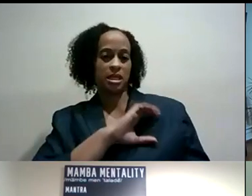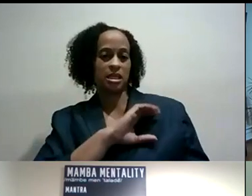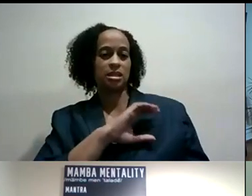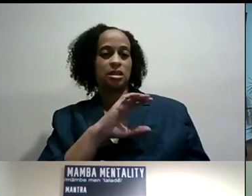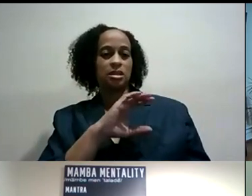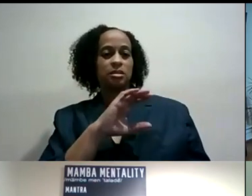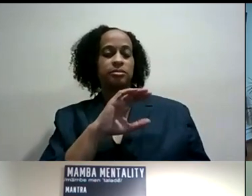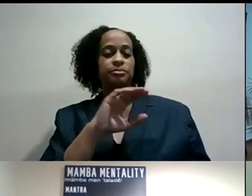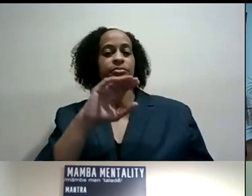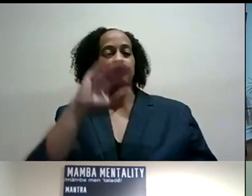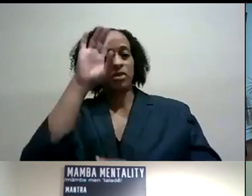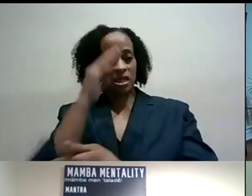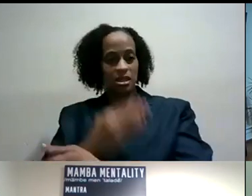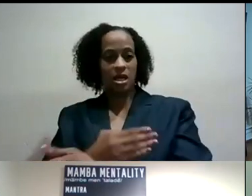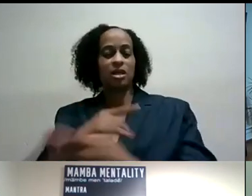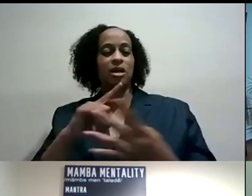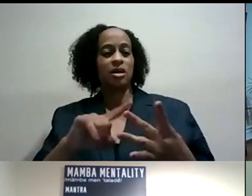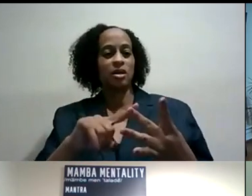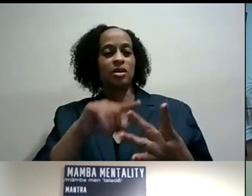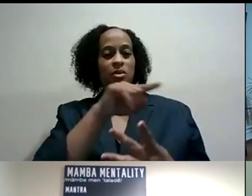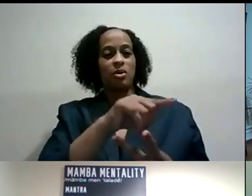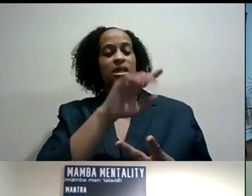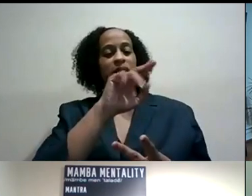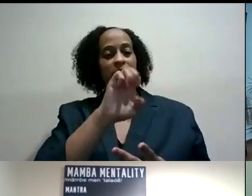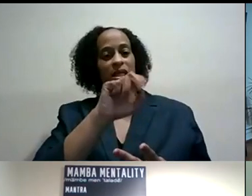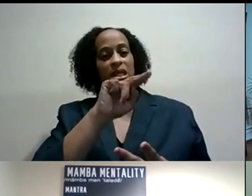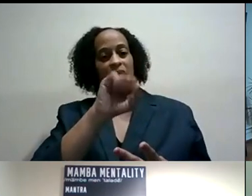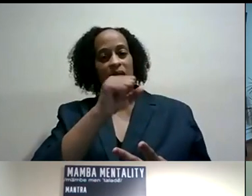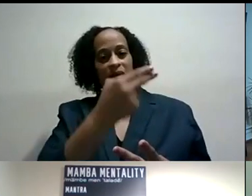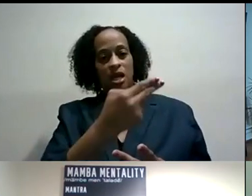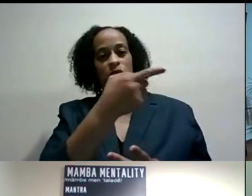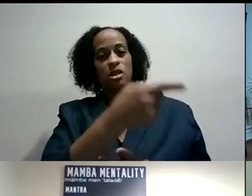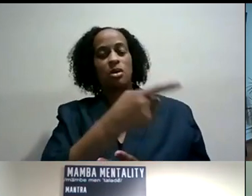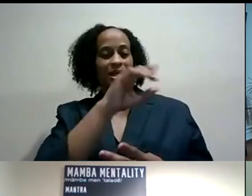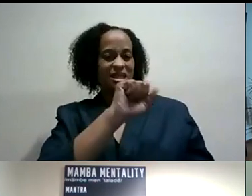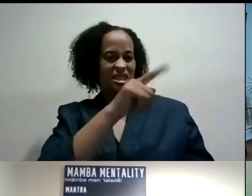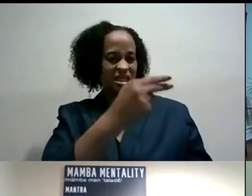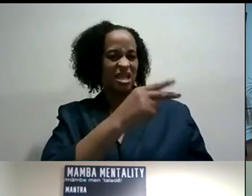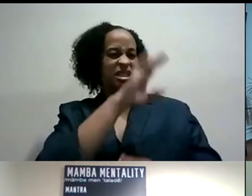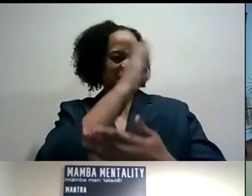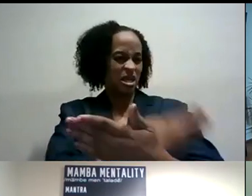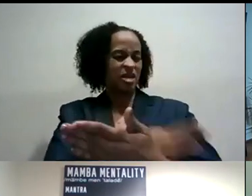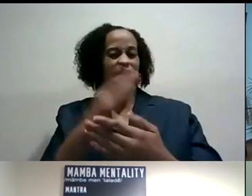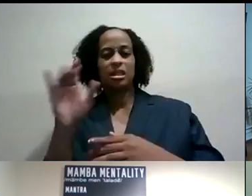son, whereas Enosh was Seth's son. And we have some similar names, almost